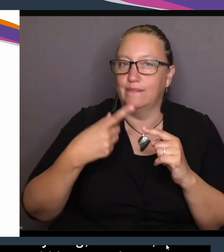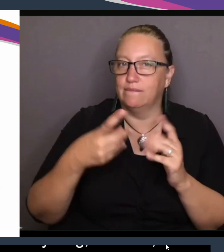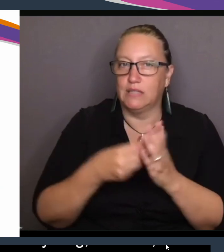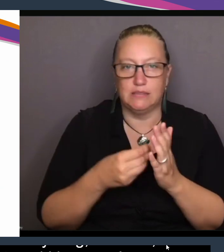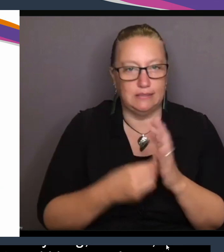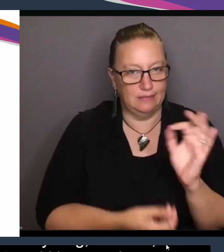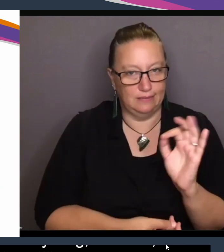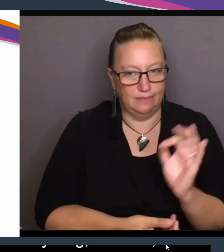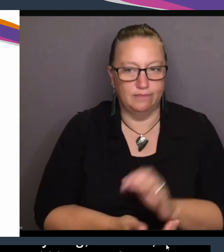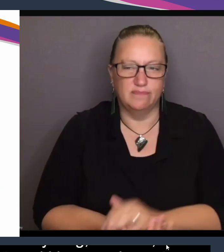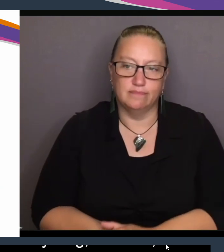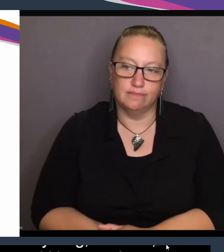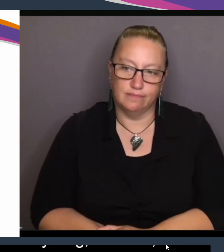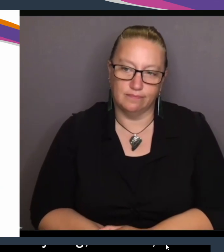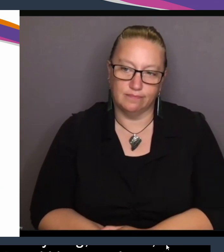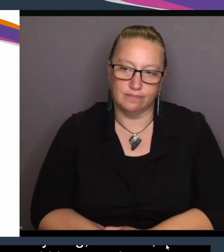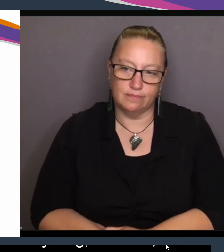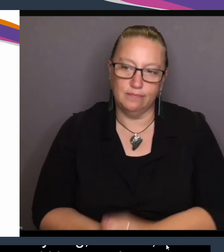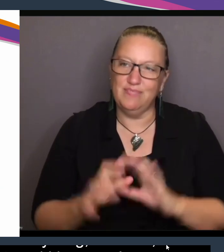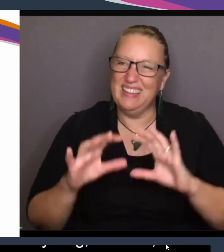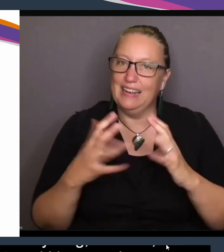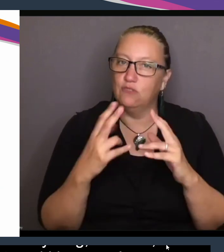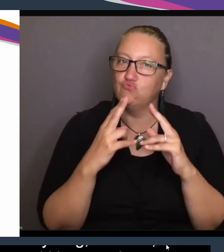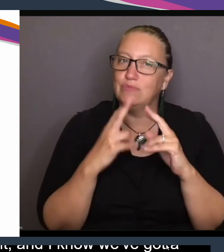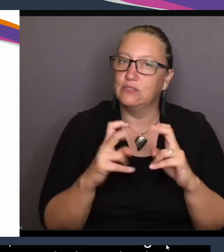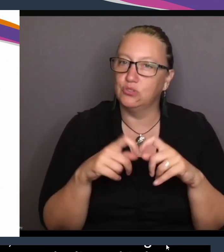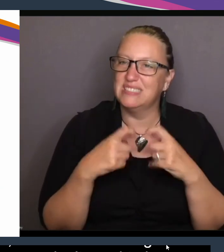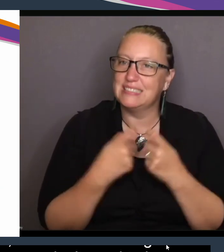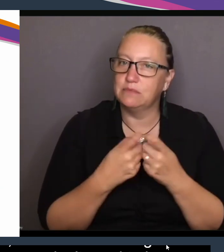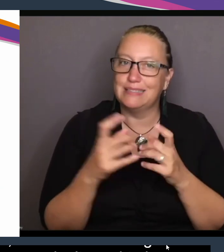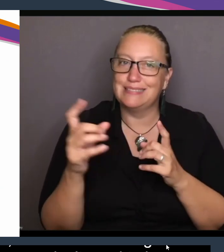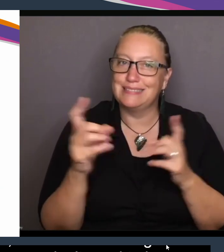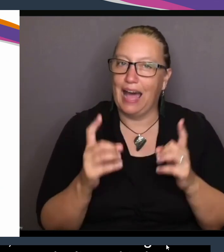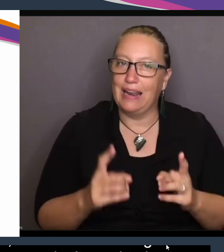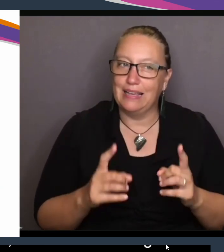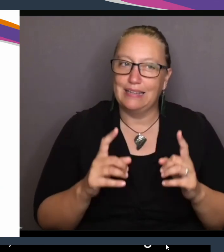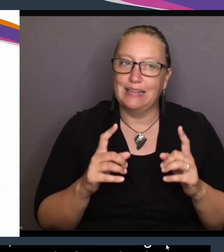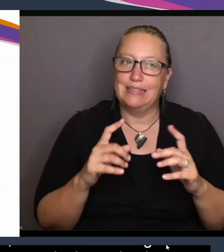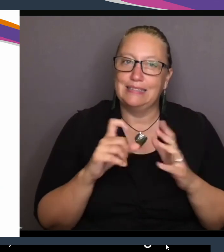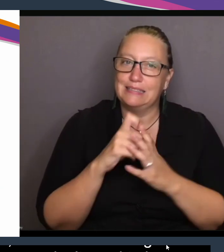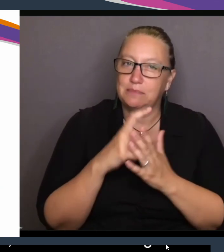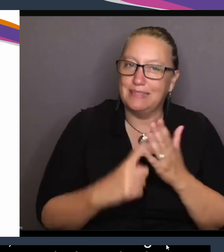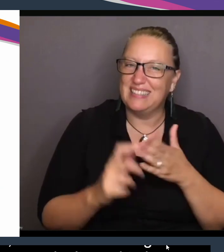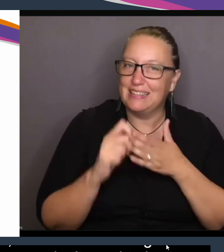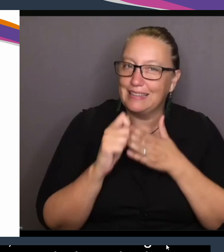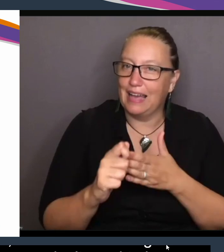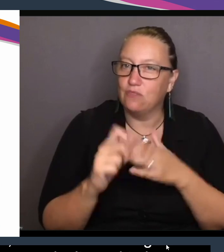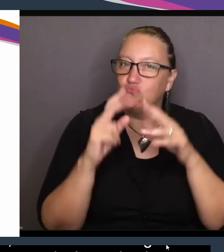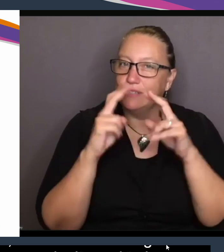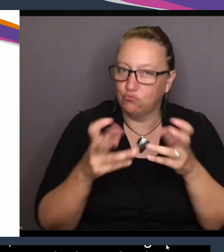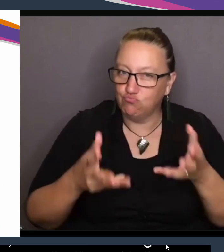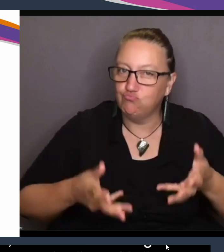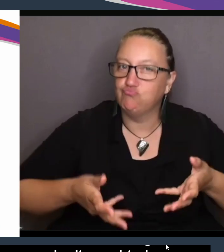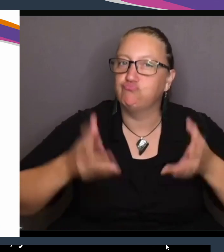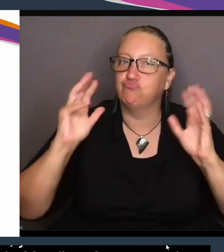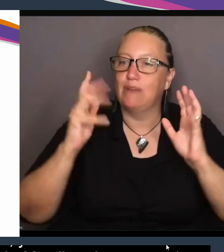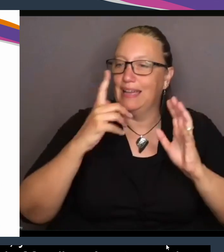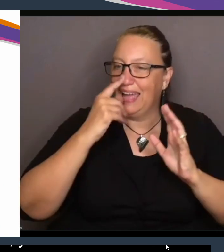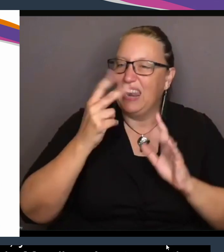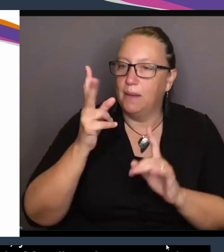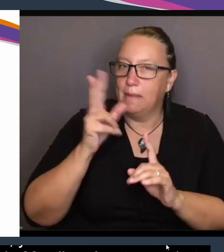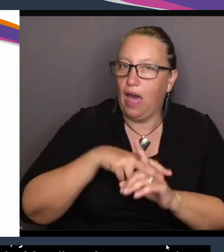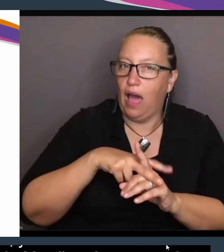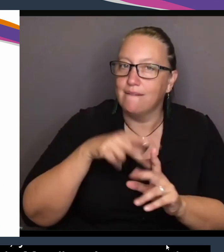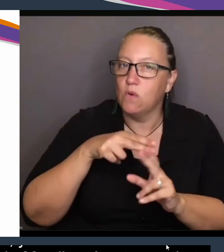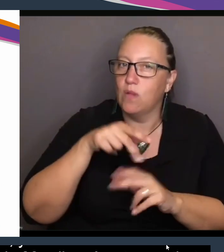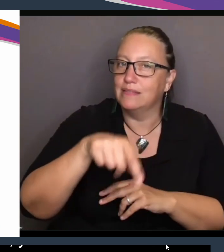that are research teams that are designing disability-led research are welcome to apply for this research grant funding as long